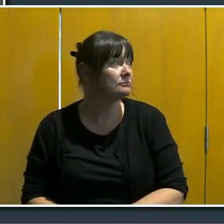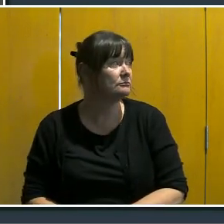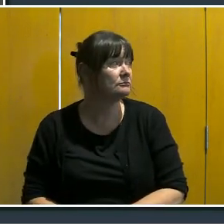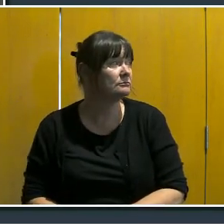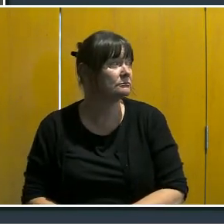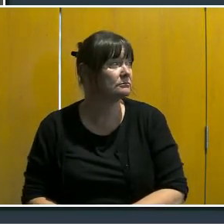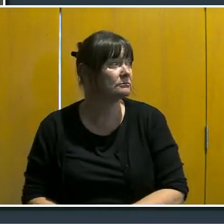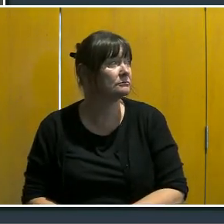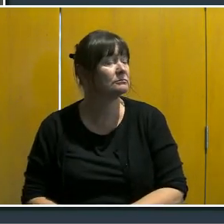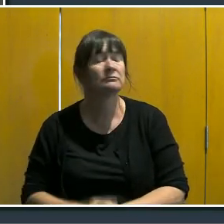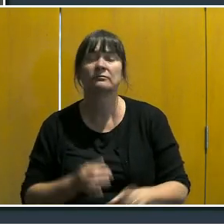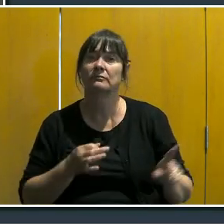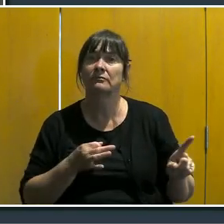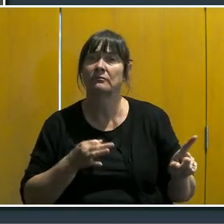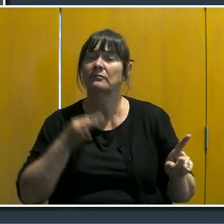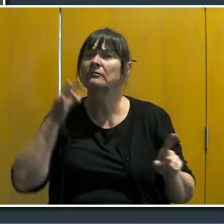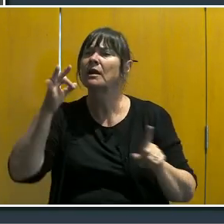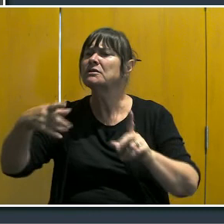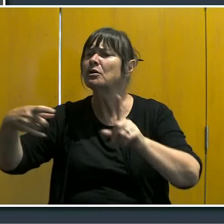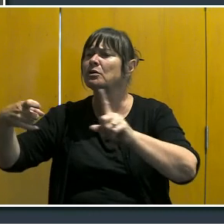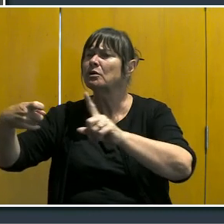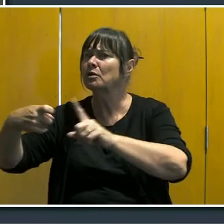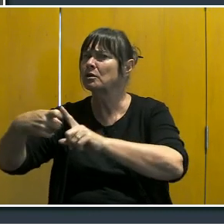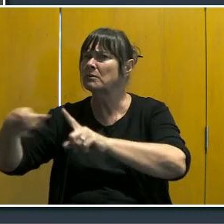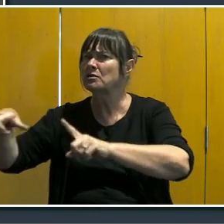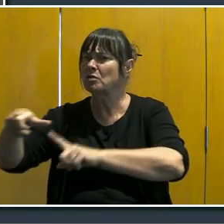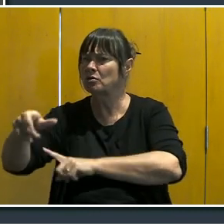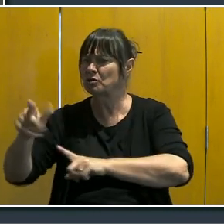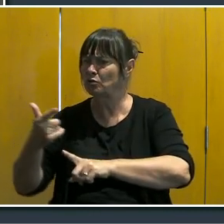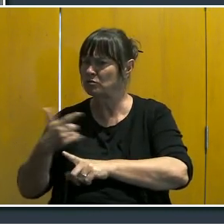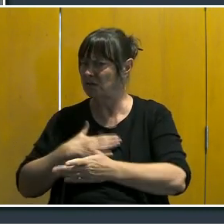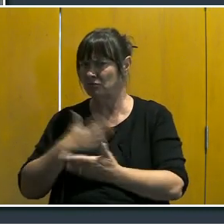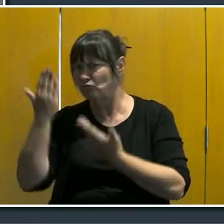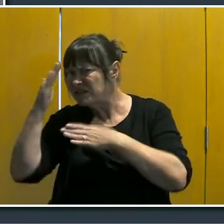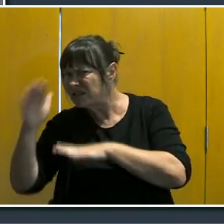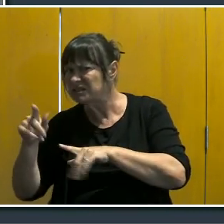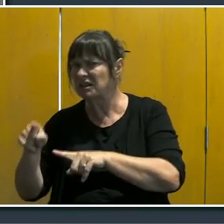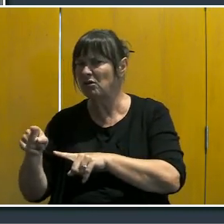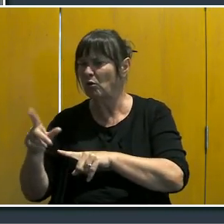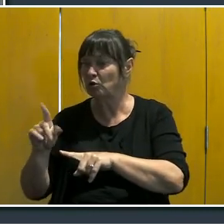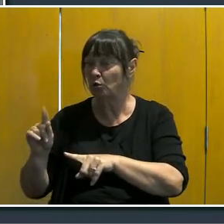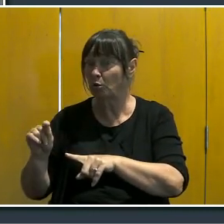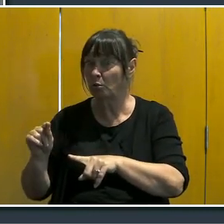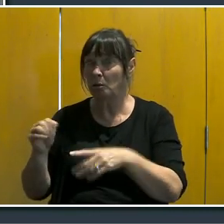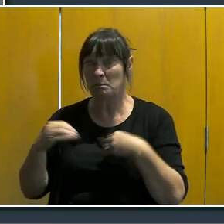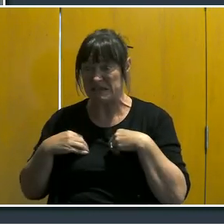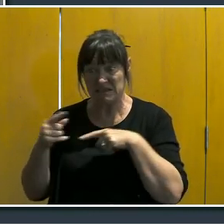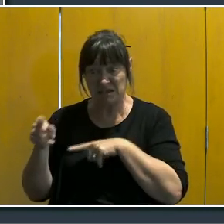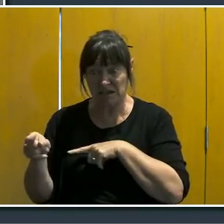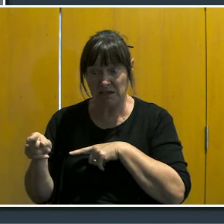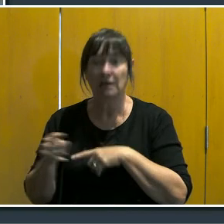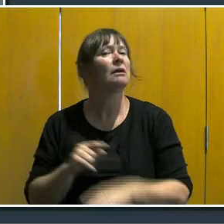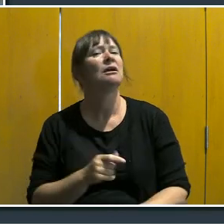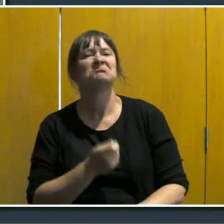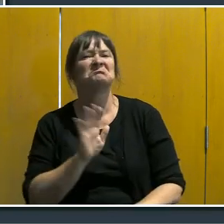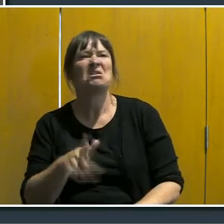Do you, your property on Kaimata Heights, do you do anything, is it just residential or is it, or do you do something on it? Oh, I've got a couple of sheep